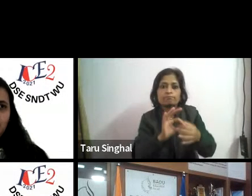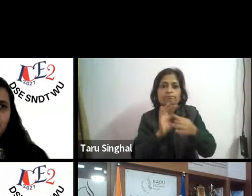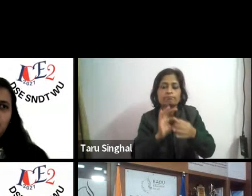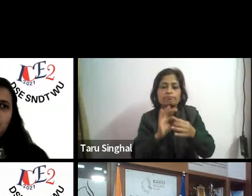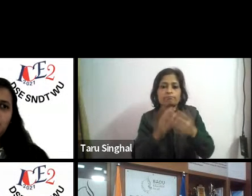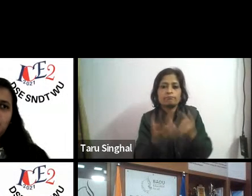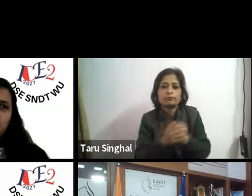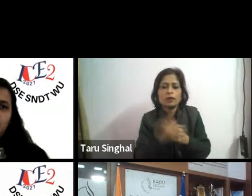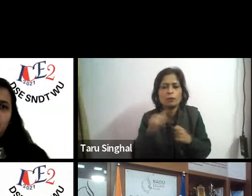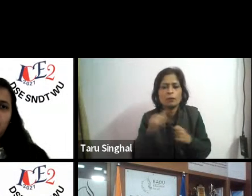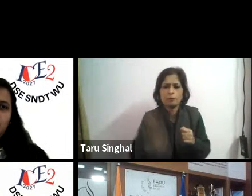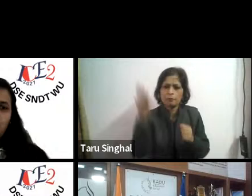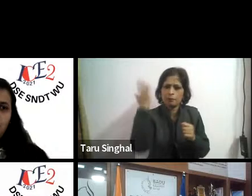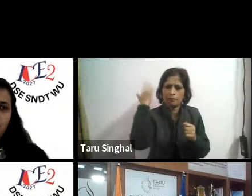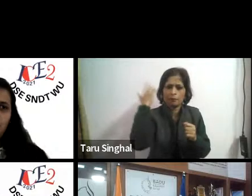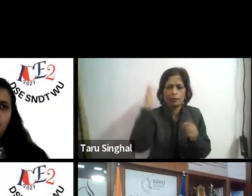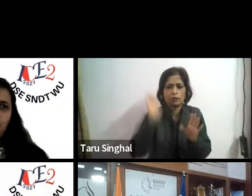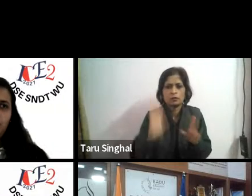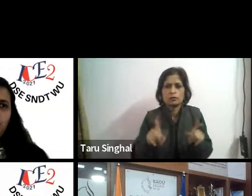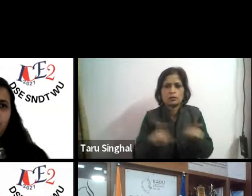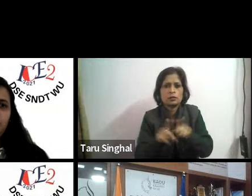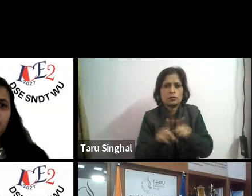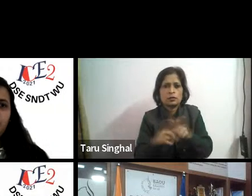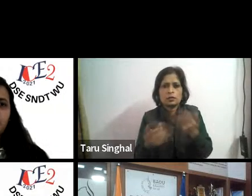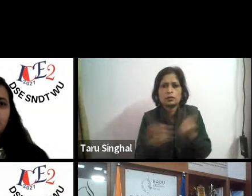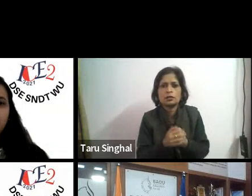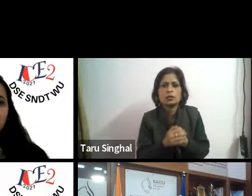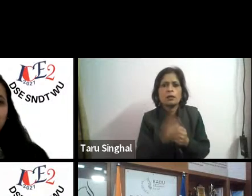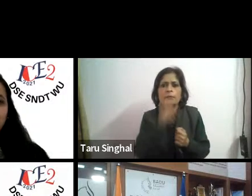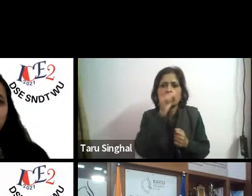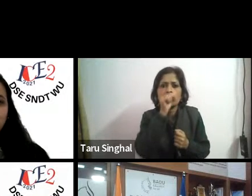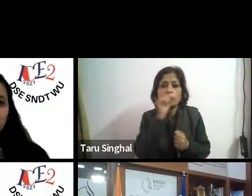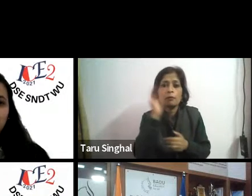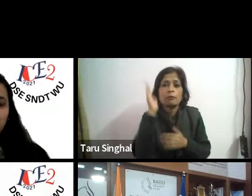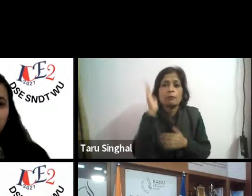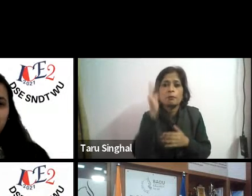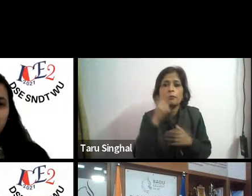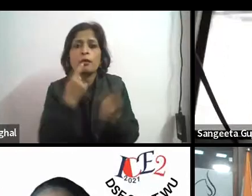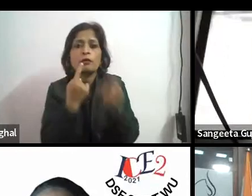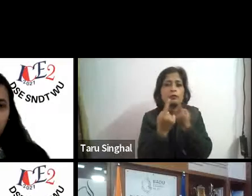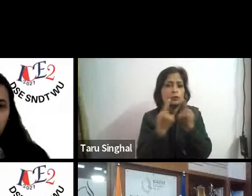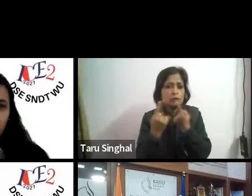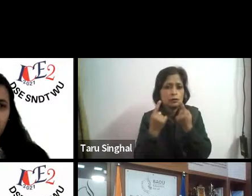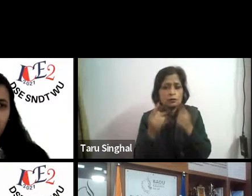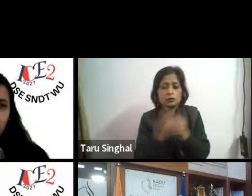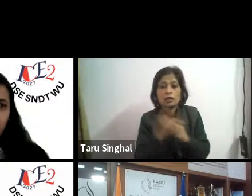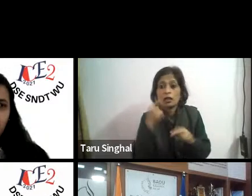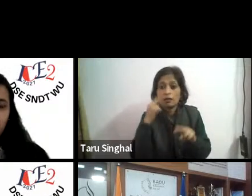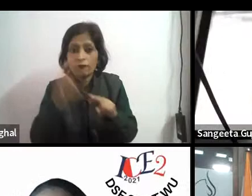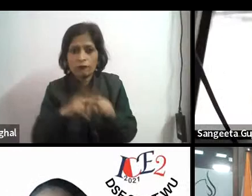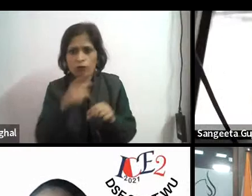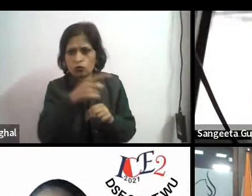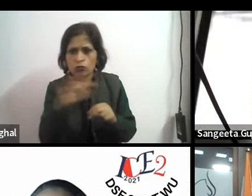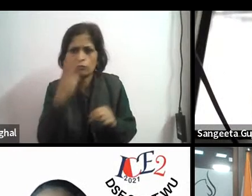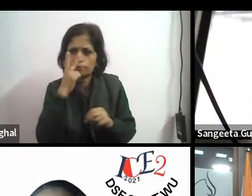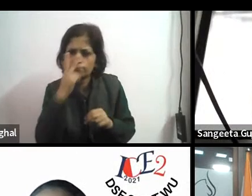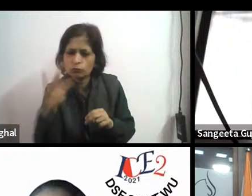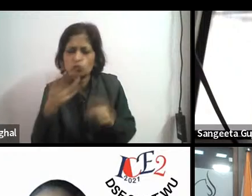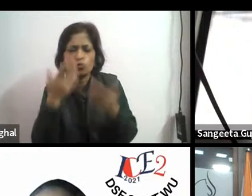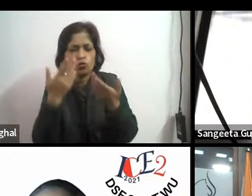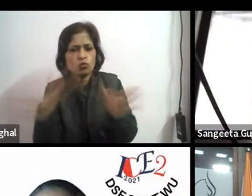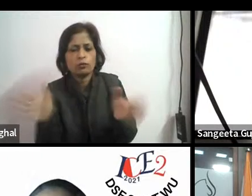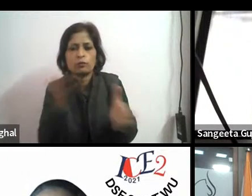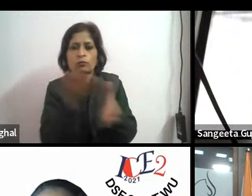in past, we were addressing segment-wise the education, but if you see the project, any project in